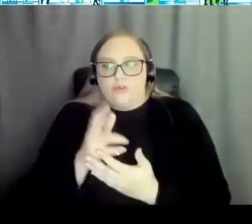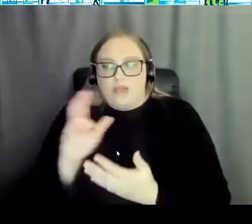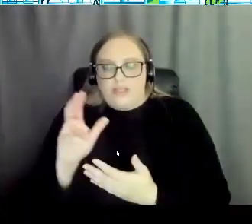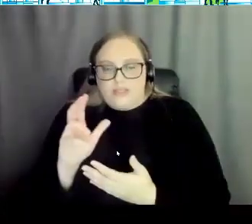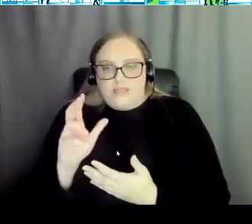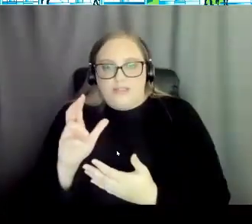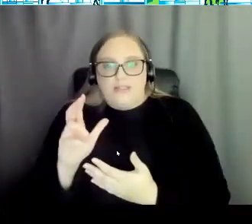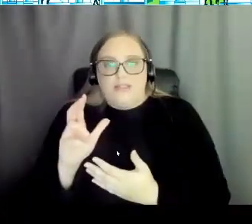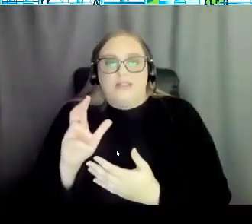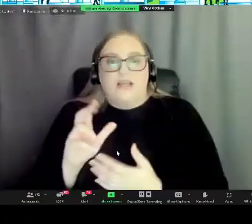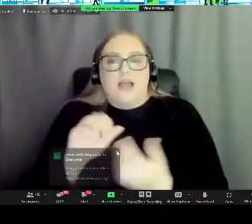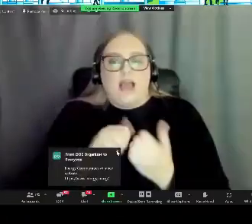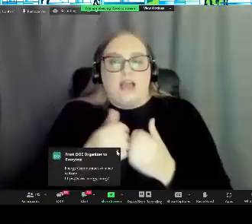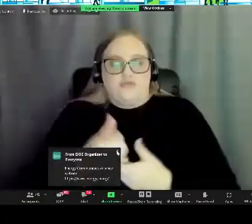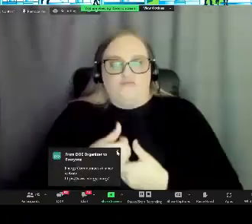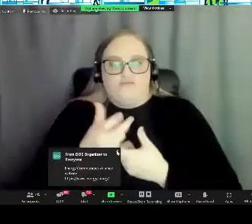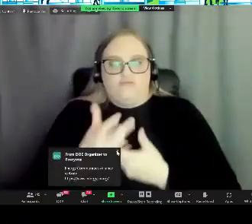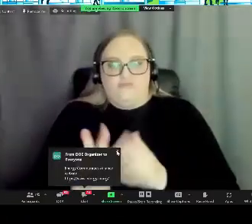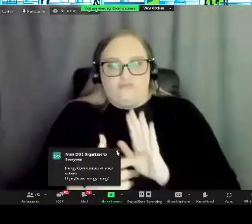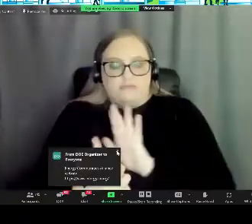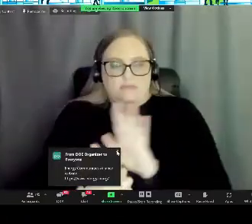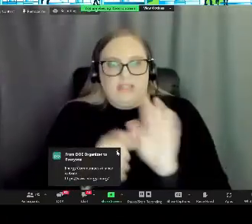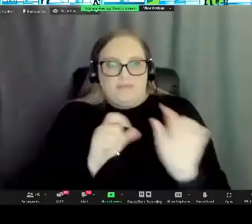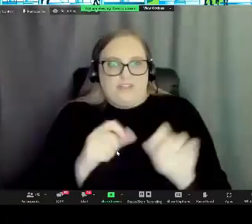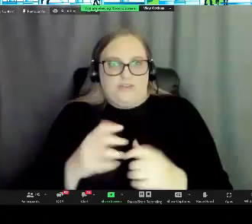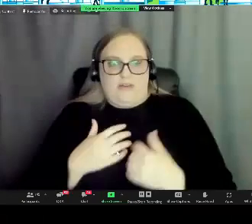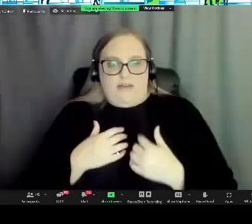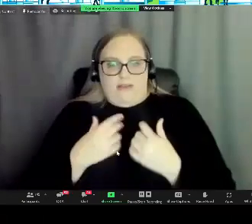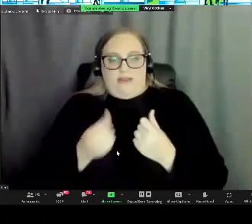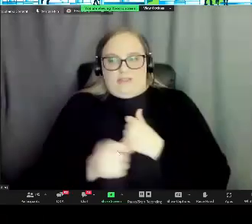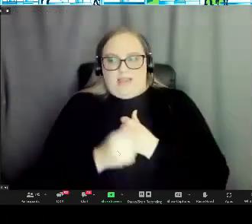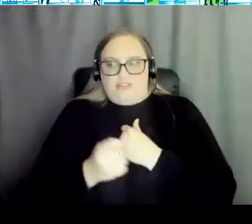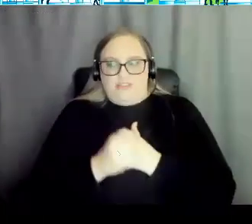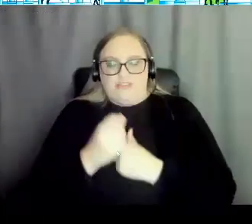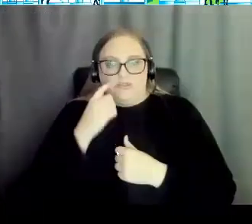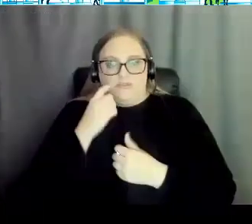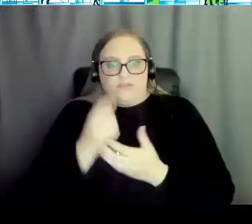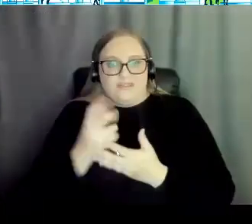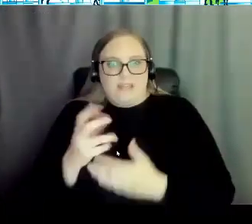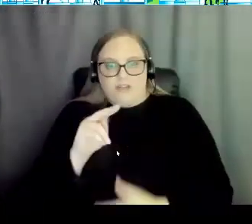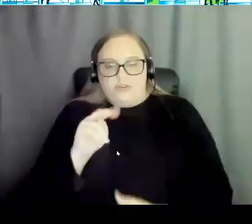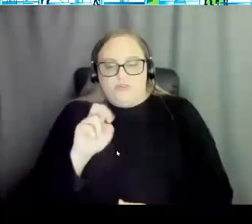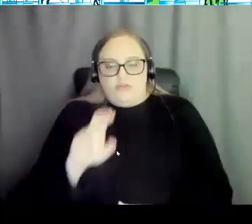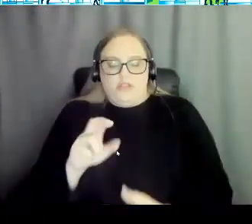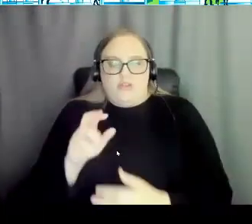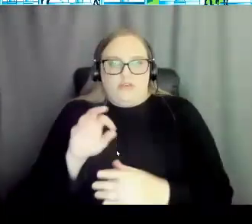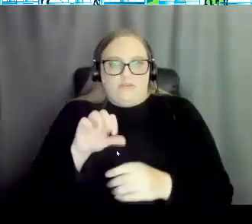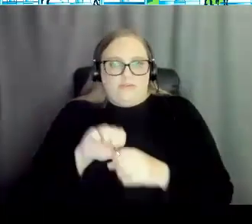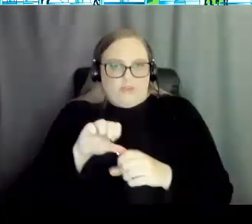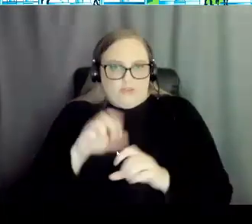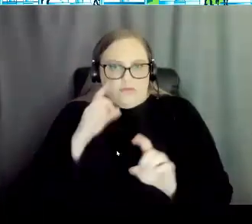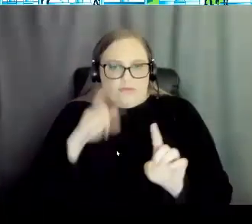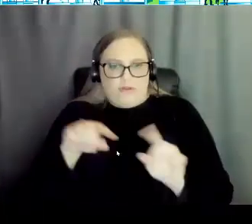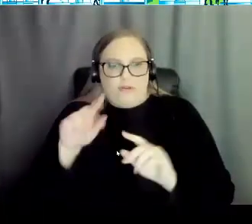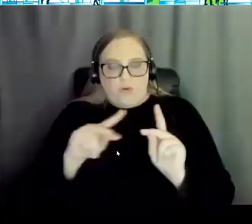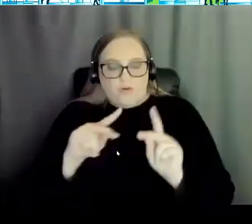health hazards or potential health hazards of spent nuclear fuel to folks? And how are you taking this into account? And how is this influencing